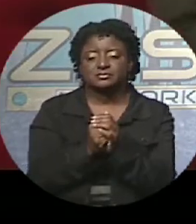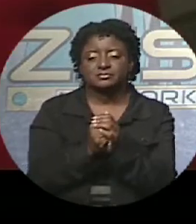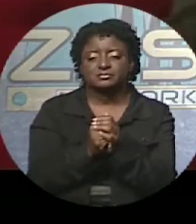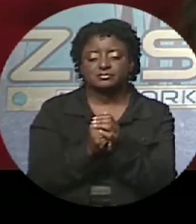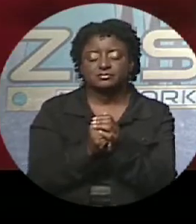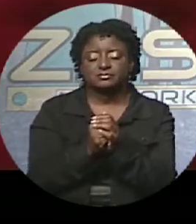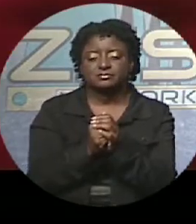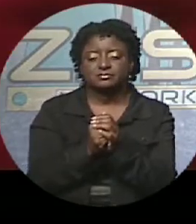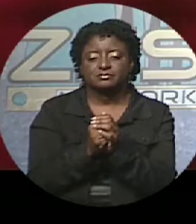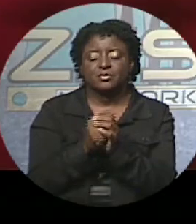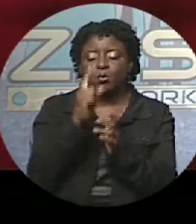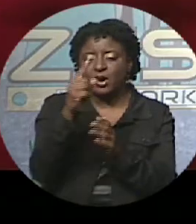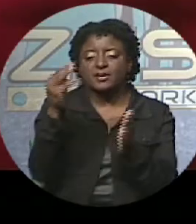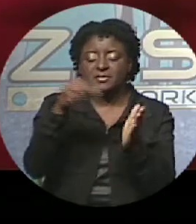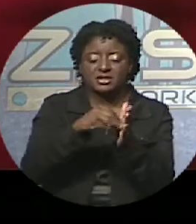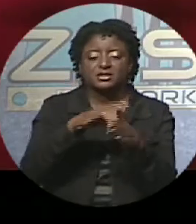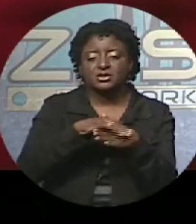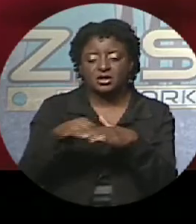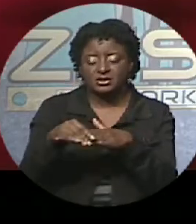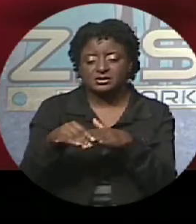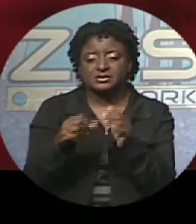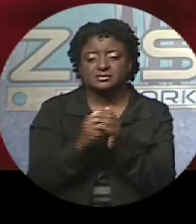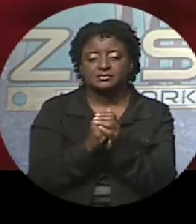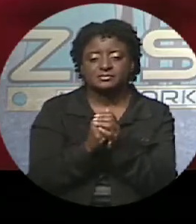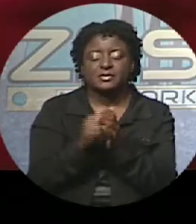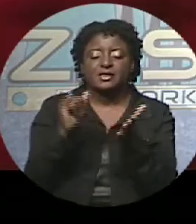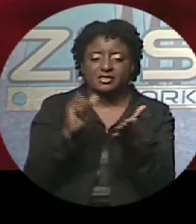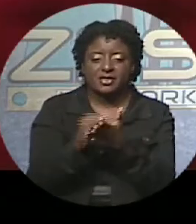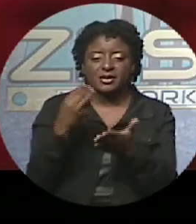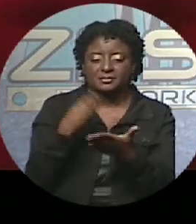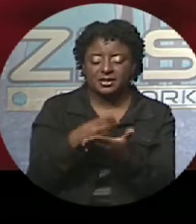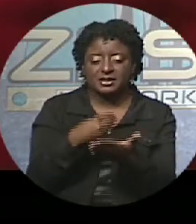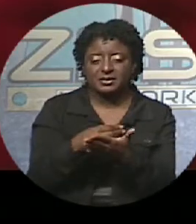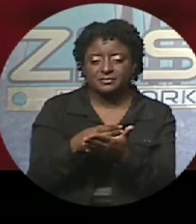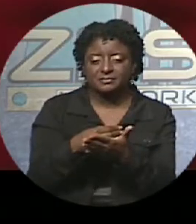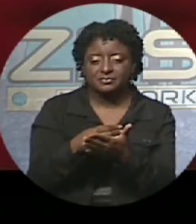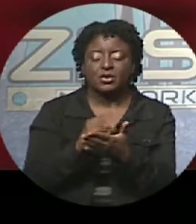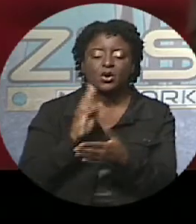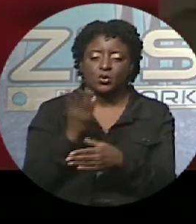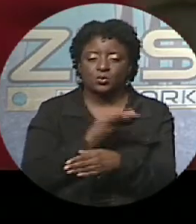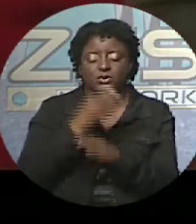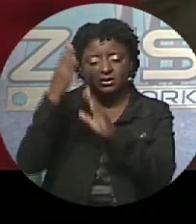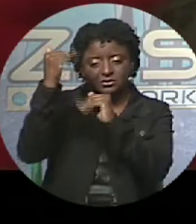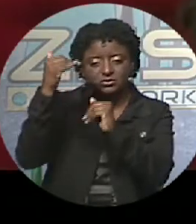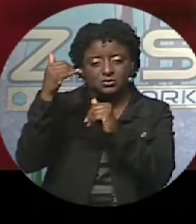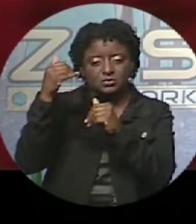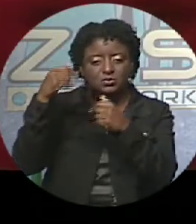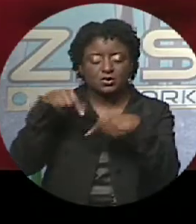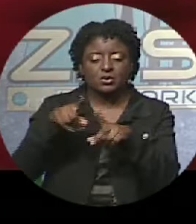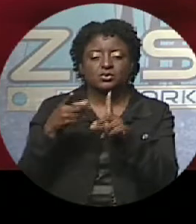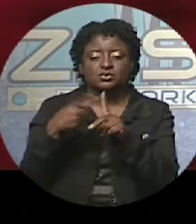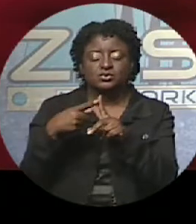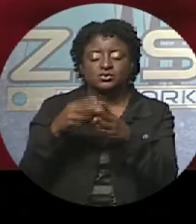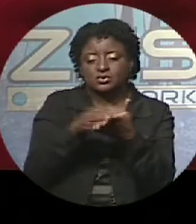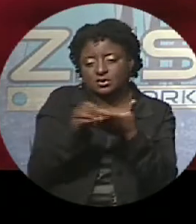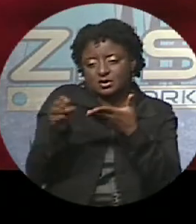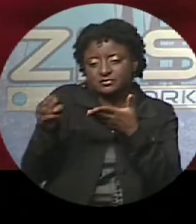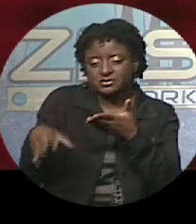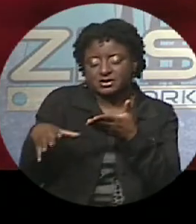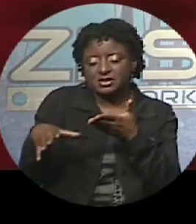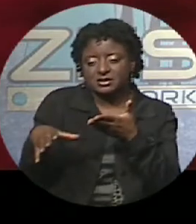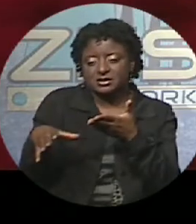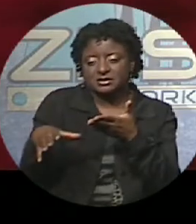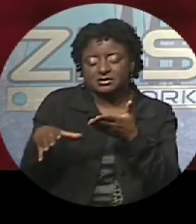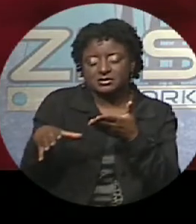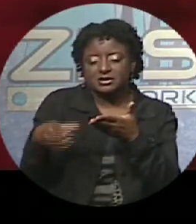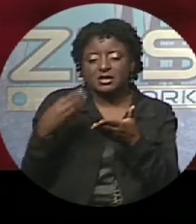Madam President, of course, that money we anticipate will go to the confiscated asset funds